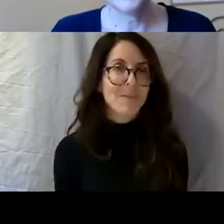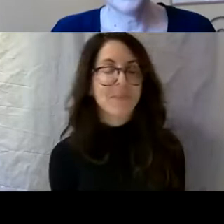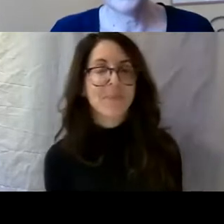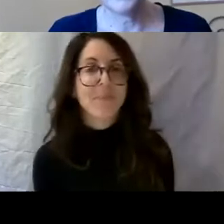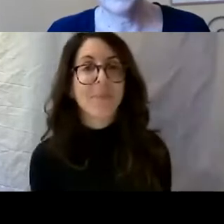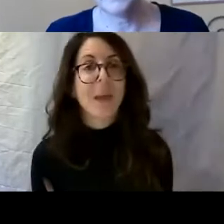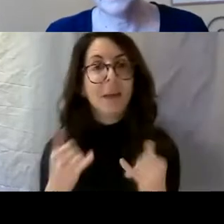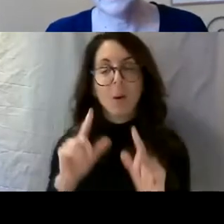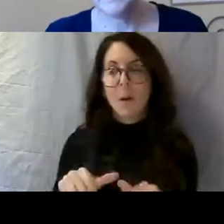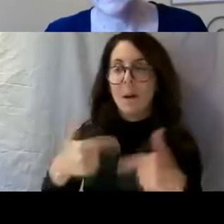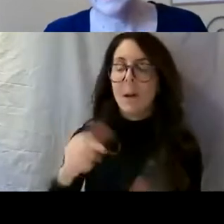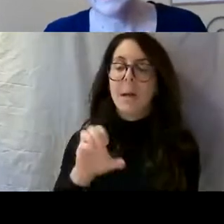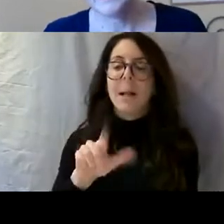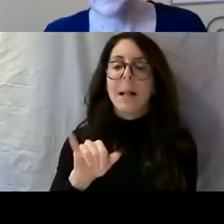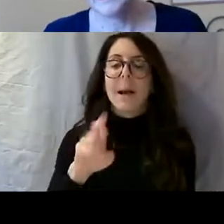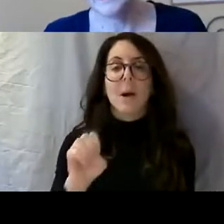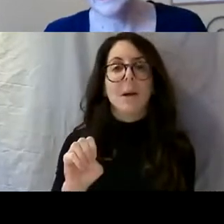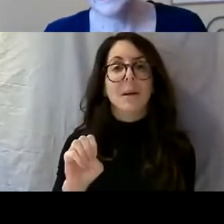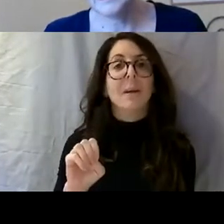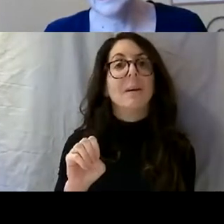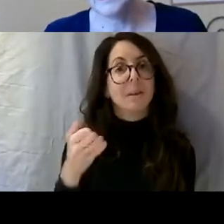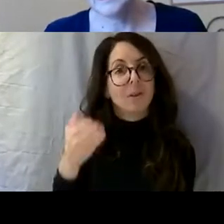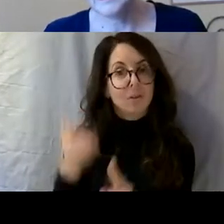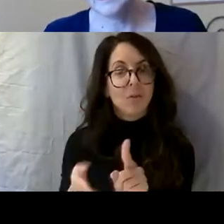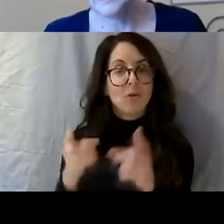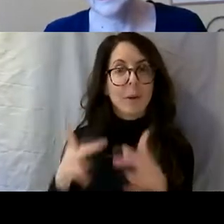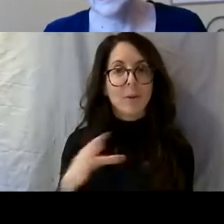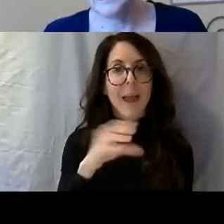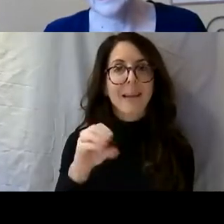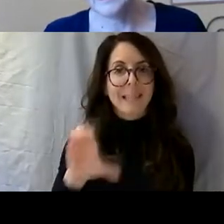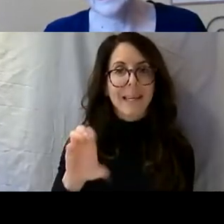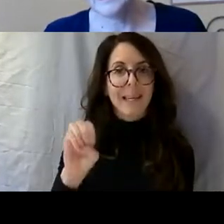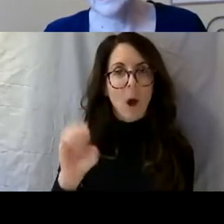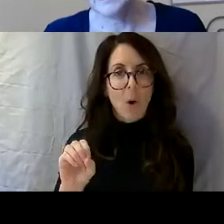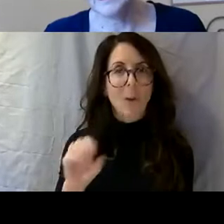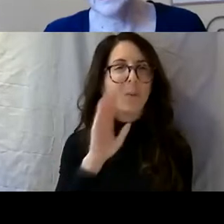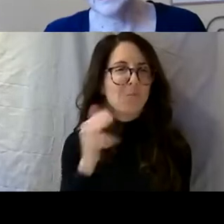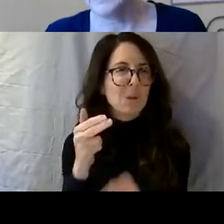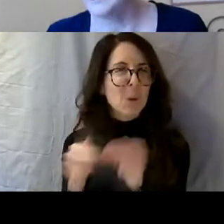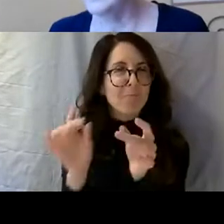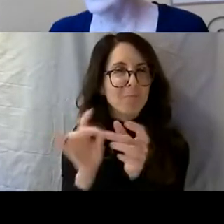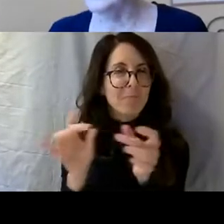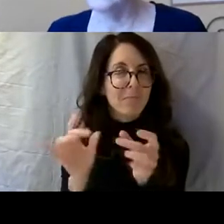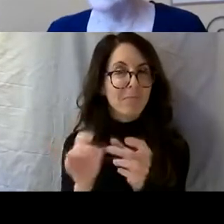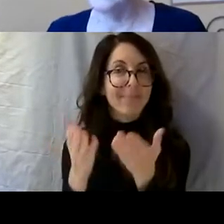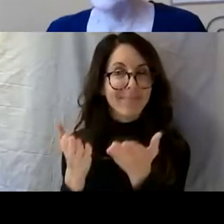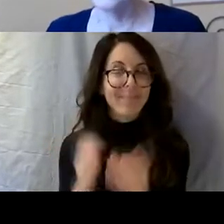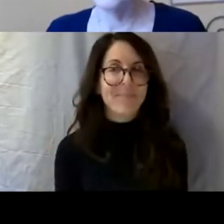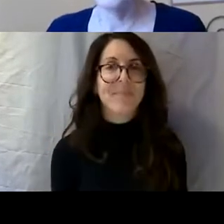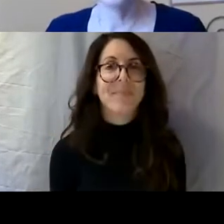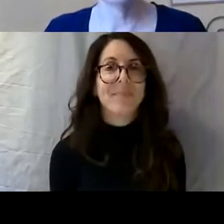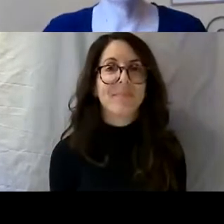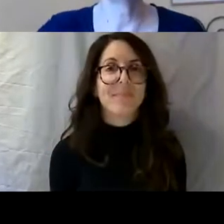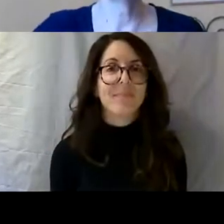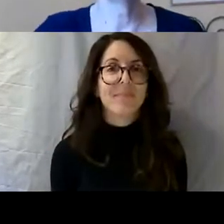turn it over to Claire Hopkinson, our Director and CEO, who would like to say a few words before our session today. Claire,